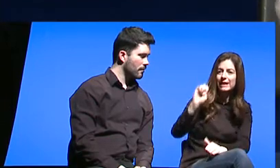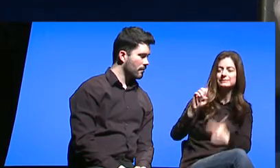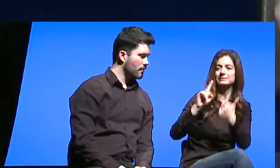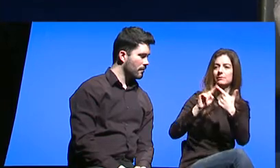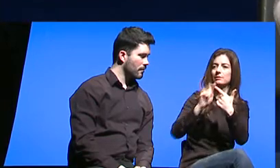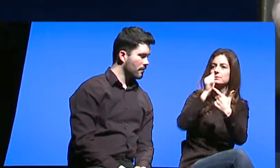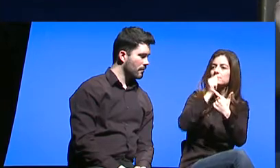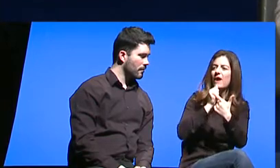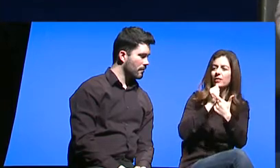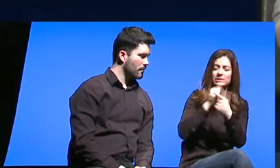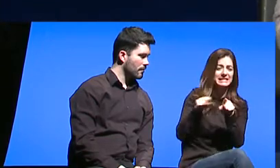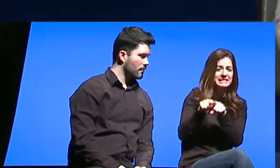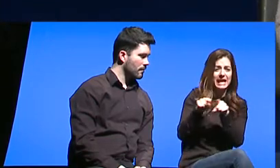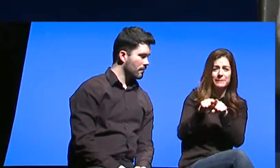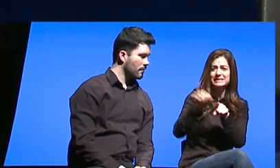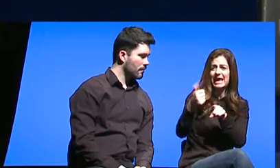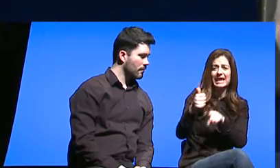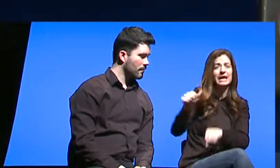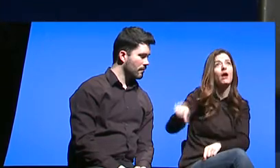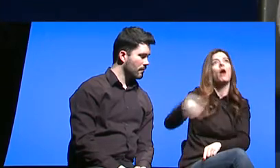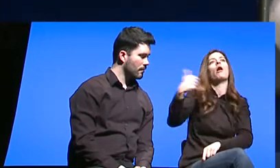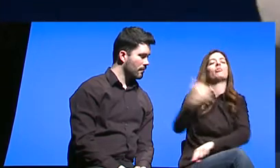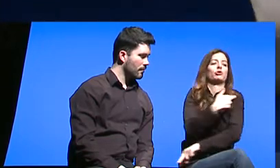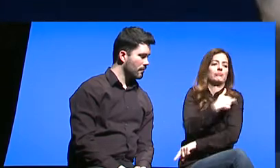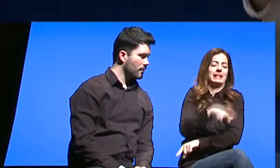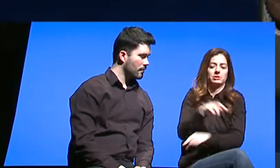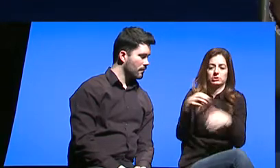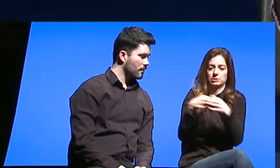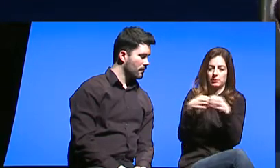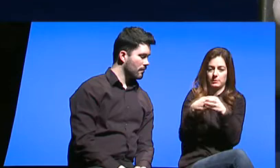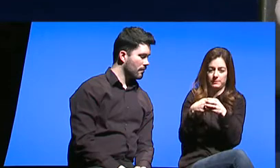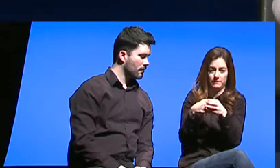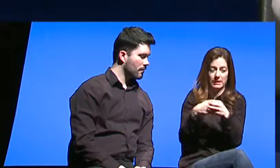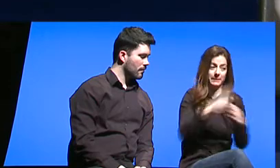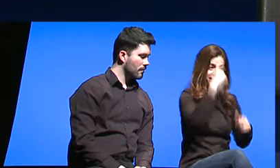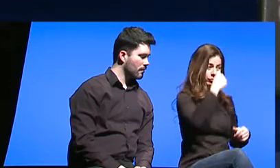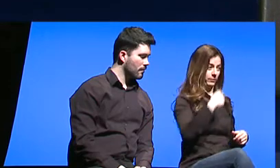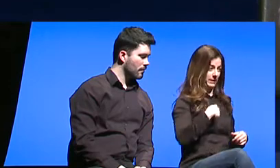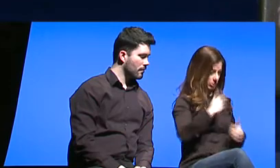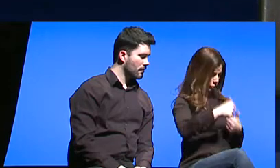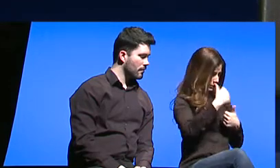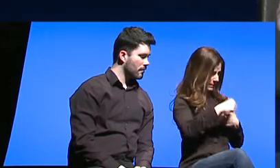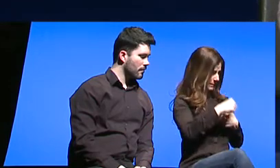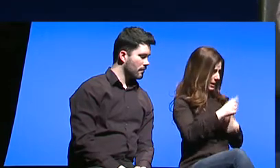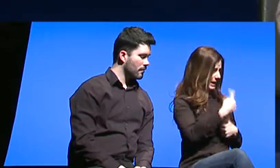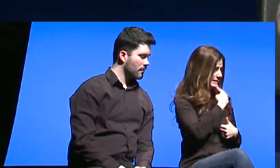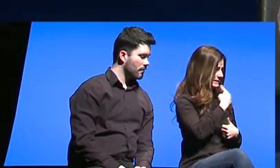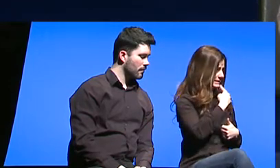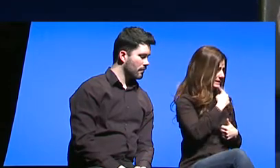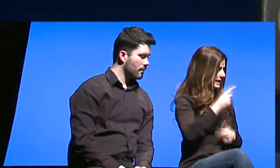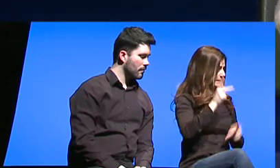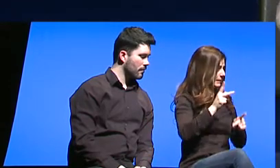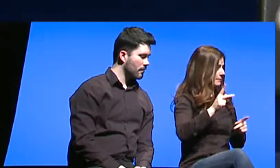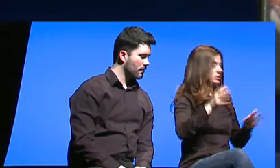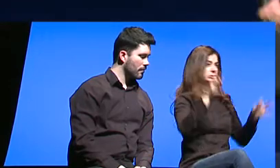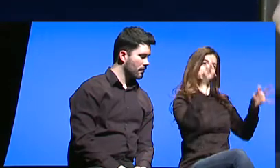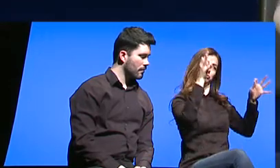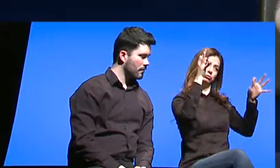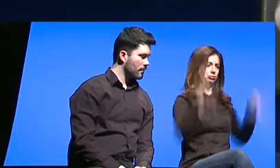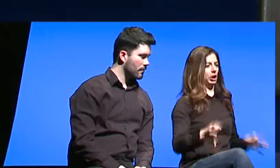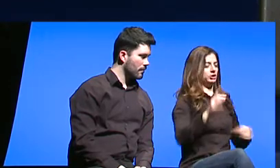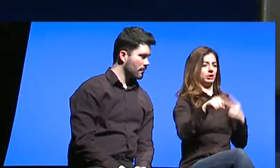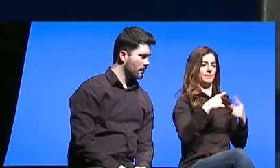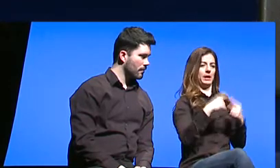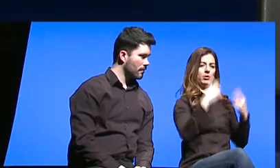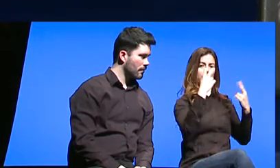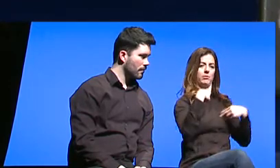other religious or small community, right? And so for me, I mean, if you remember the passage of when I say people make judgments on how religious I am,